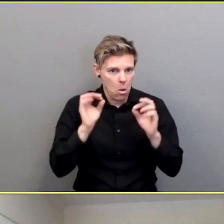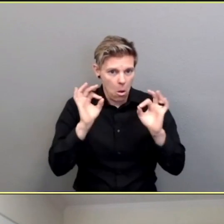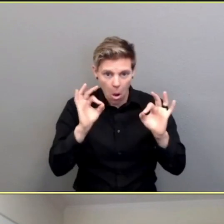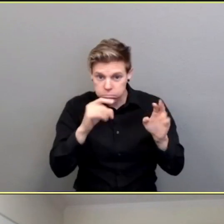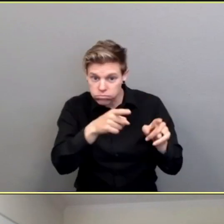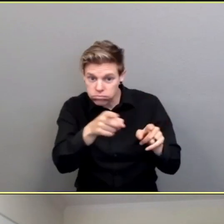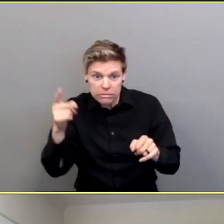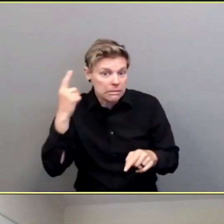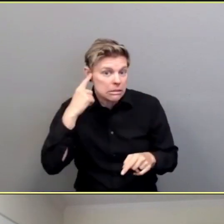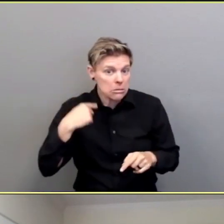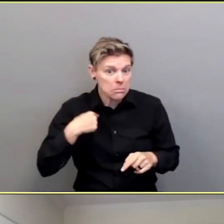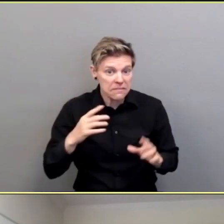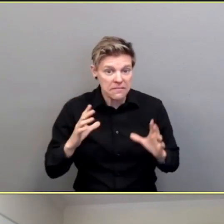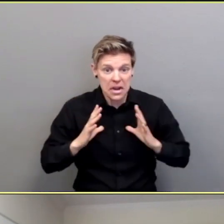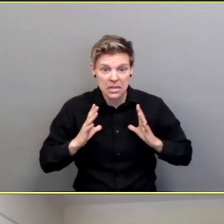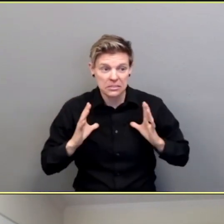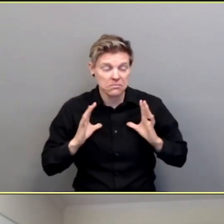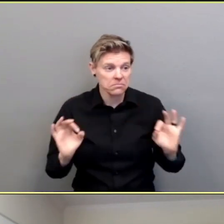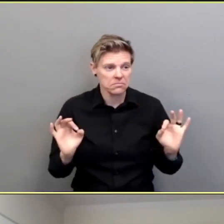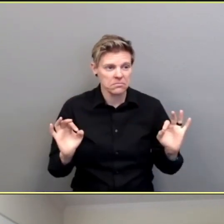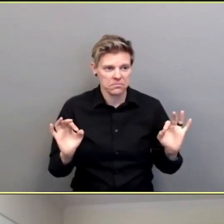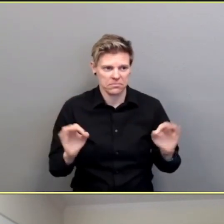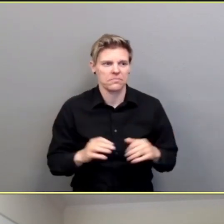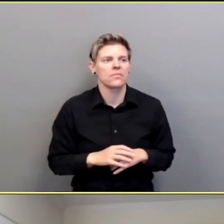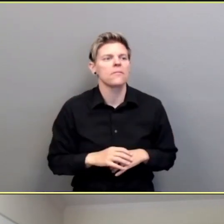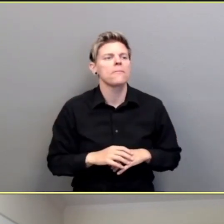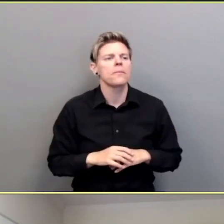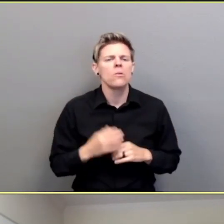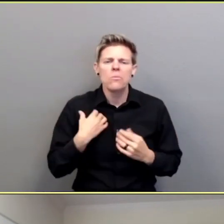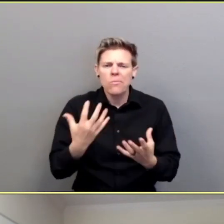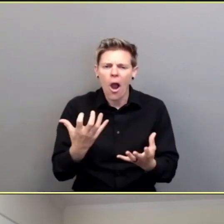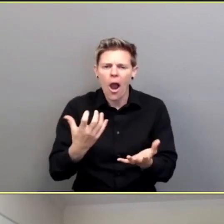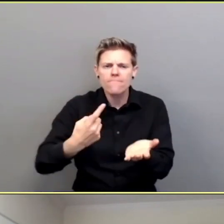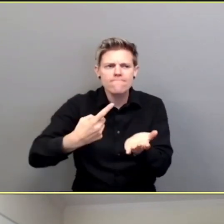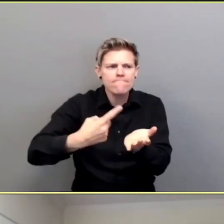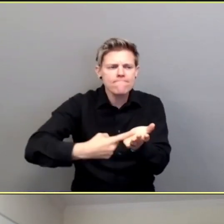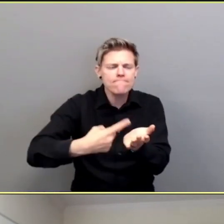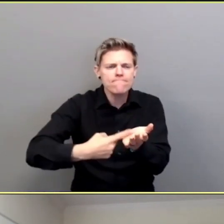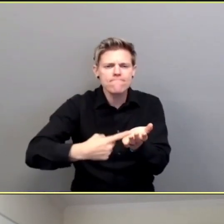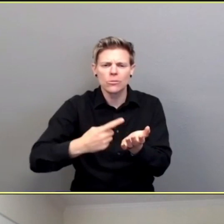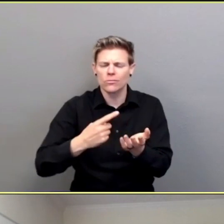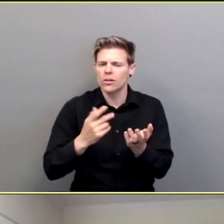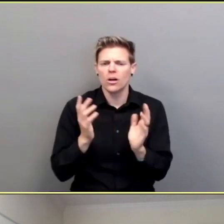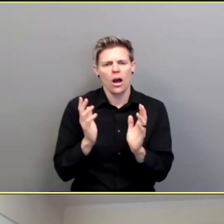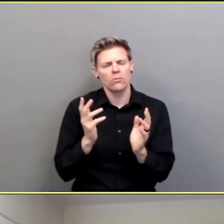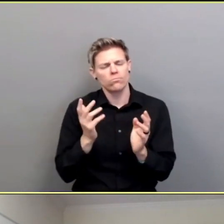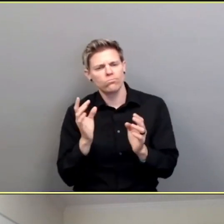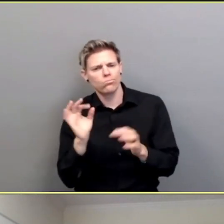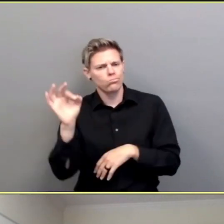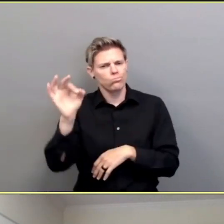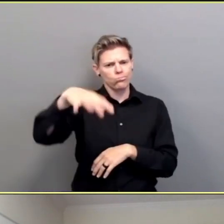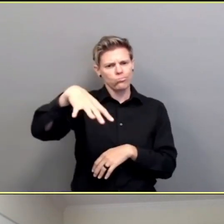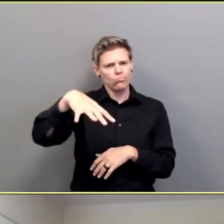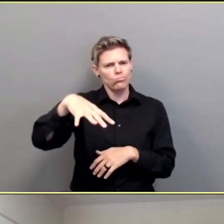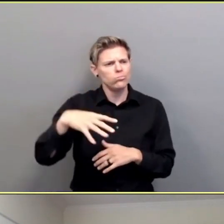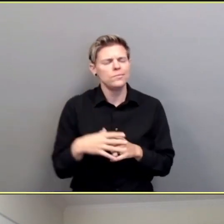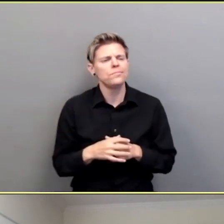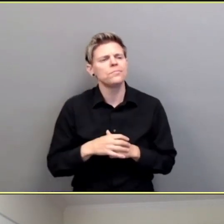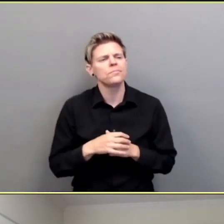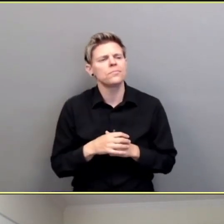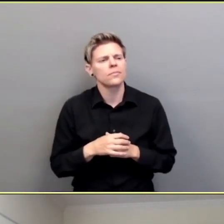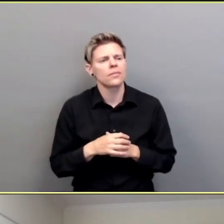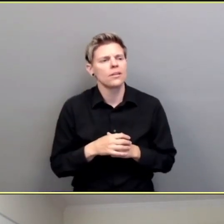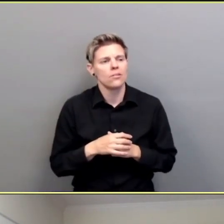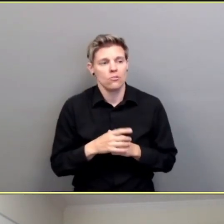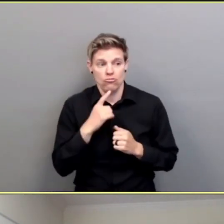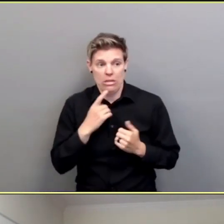wanted to ask specifically a question that kind of came out of the discussion we were having here in the newsroom about